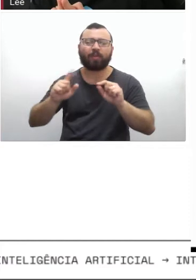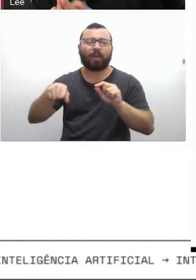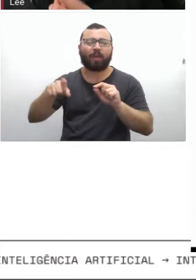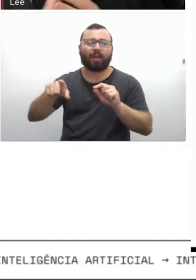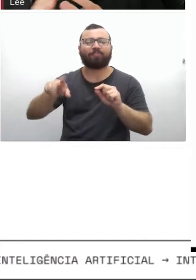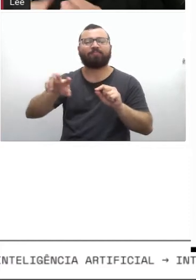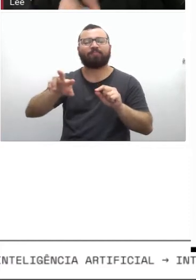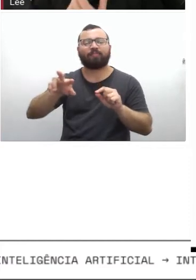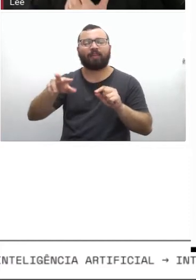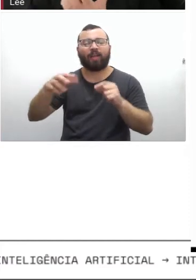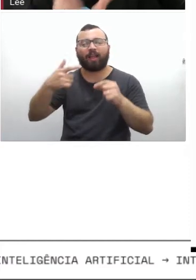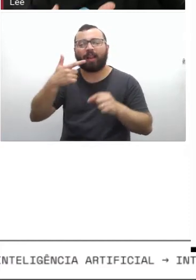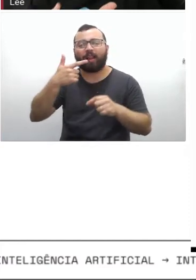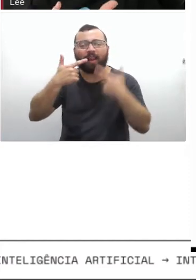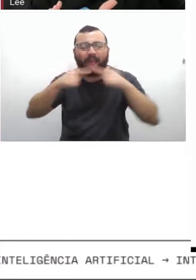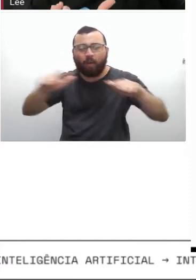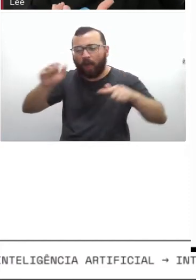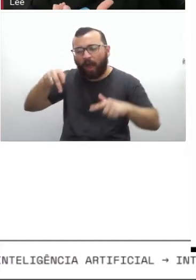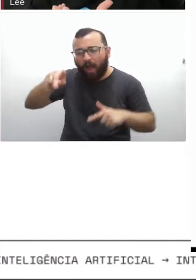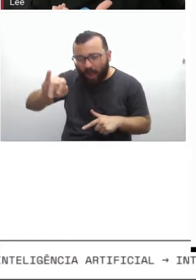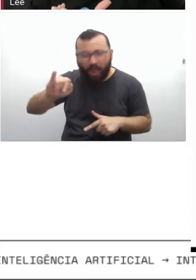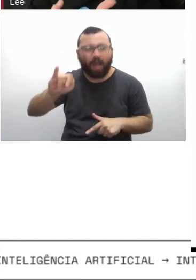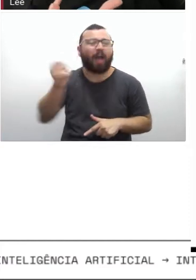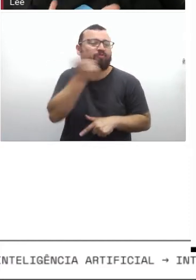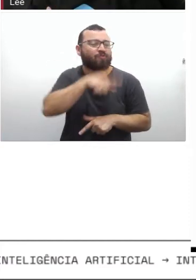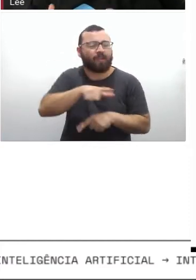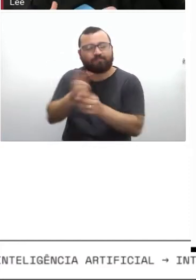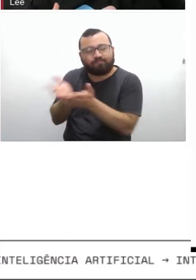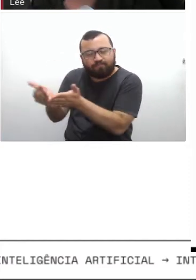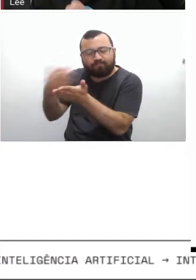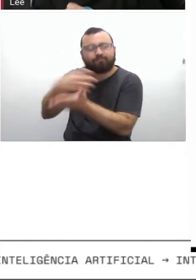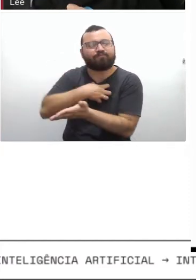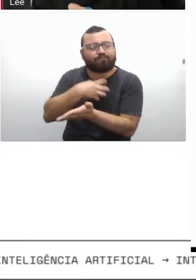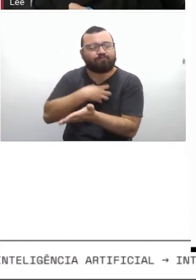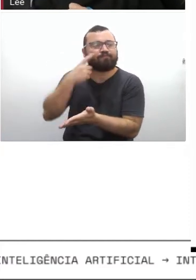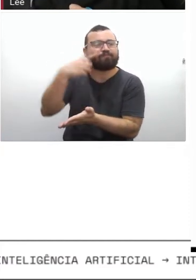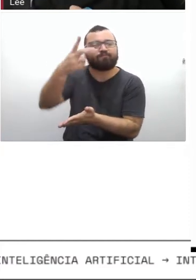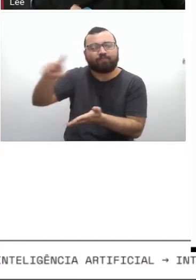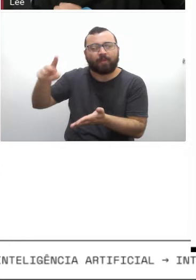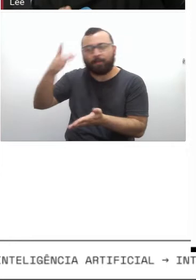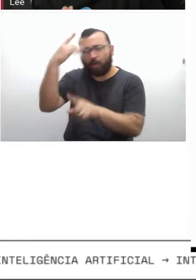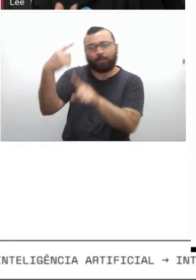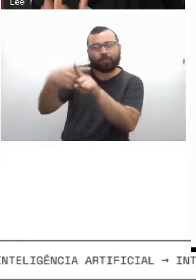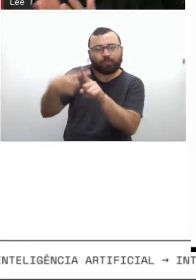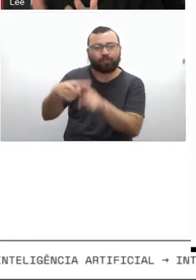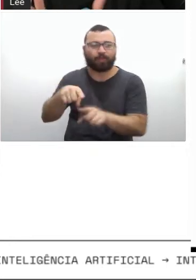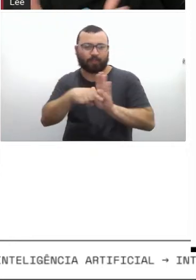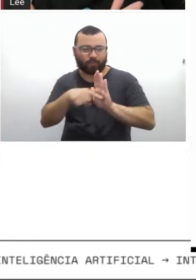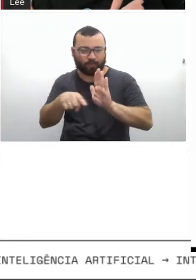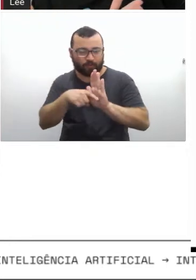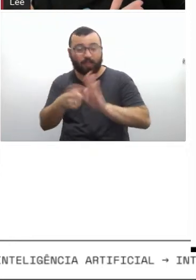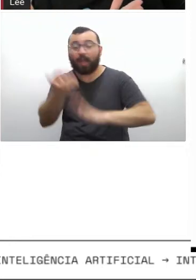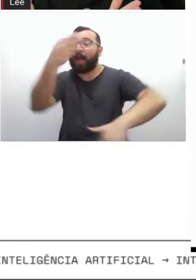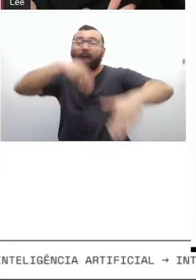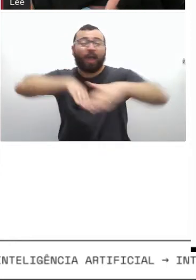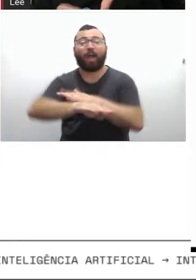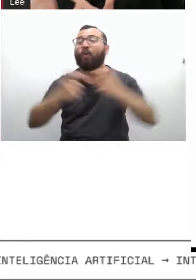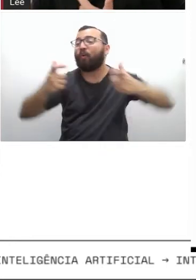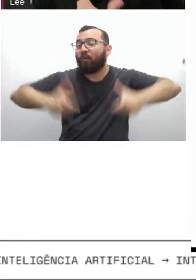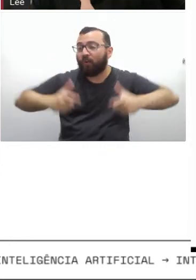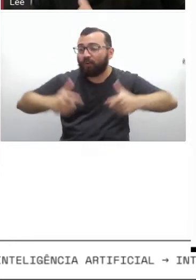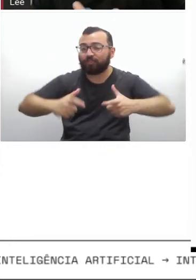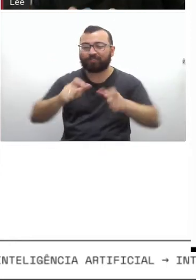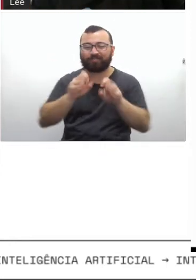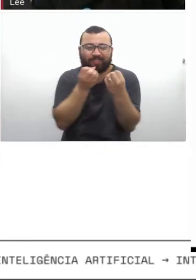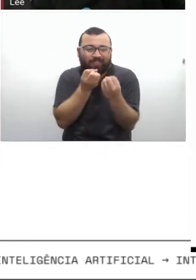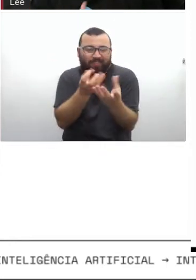language API so I can detect the sentiment detection, the scores. And then I'm storing it in the in BigQuery in the